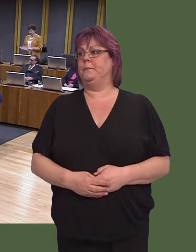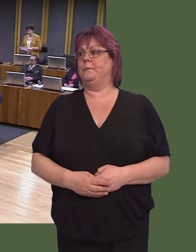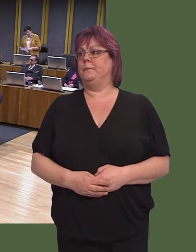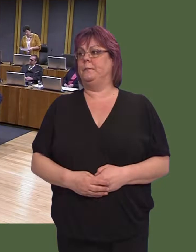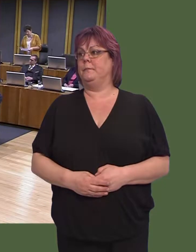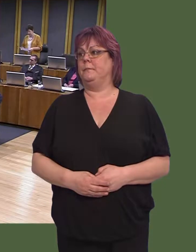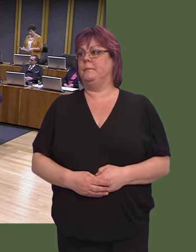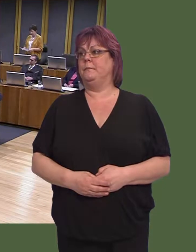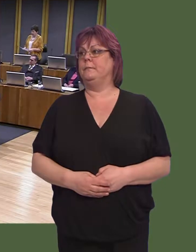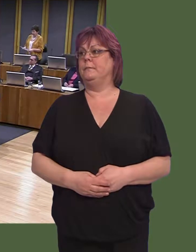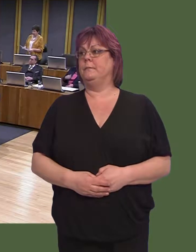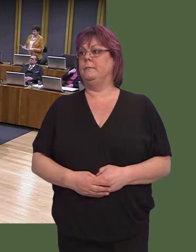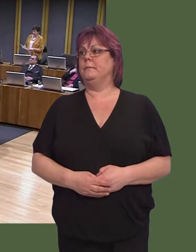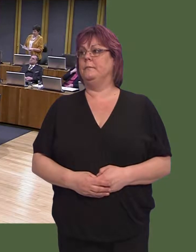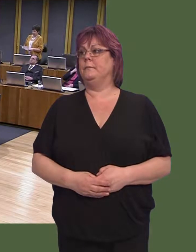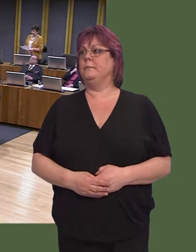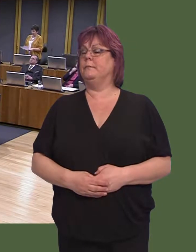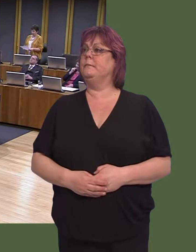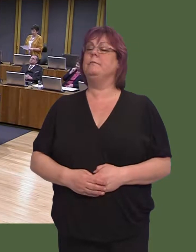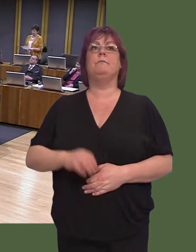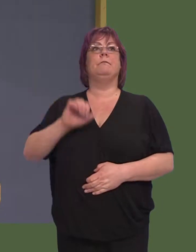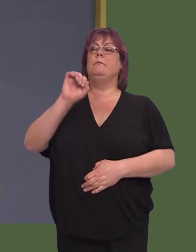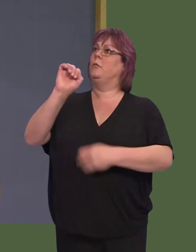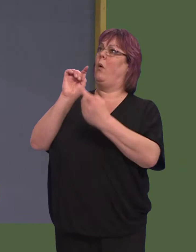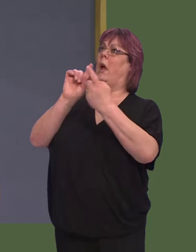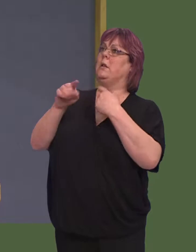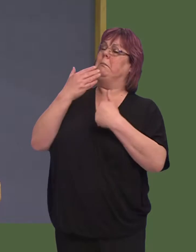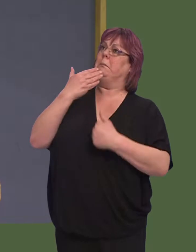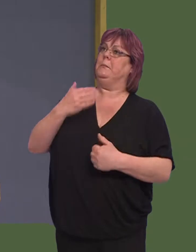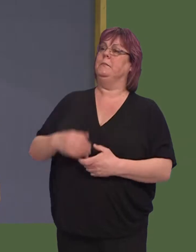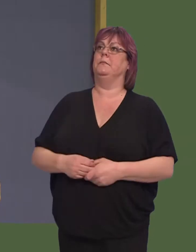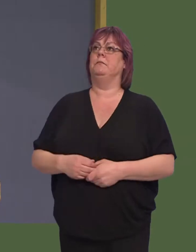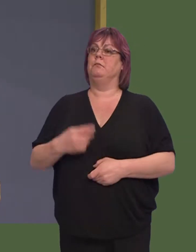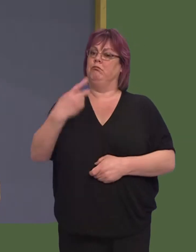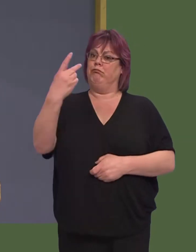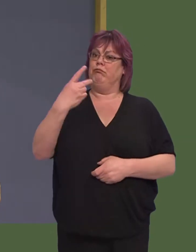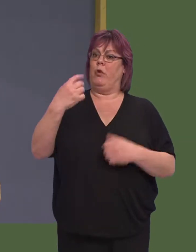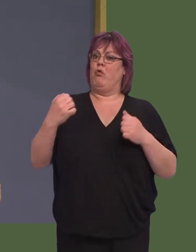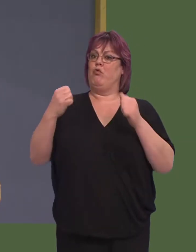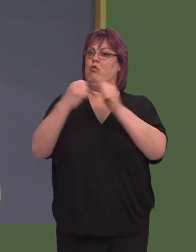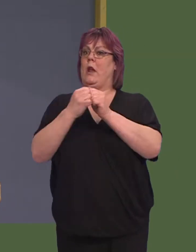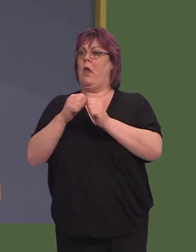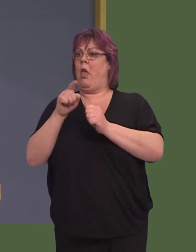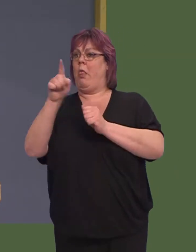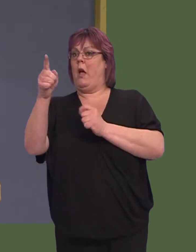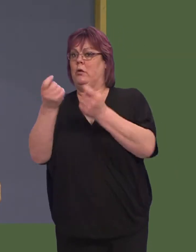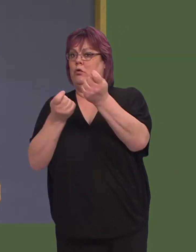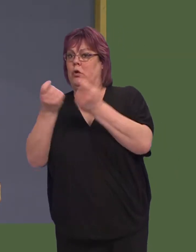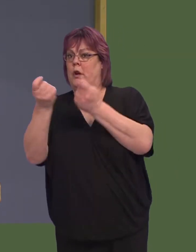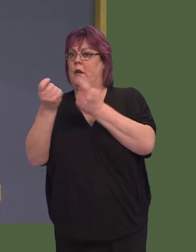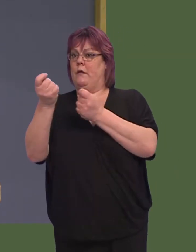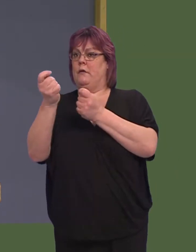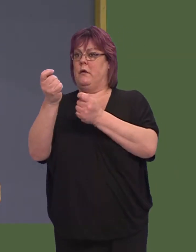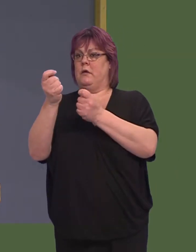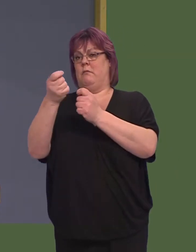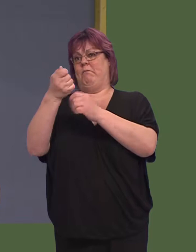Thank you for that answer. First Minister, you and I both agree that the powers currently resting with the EU should come to